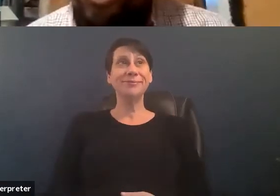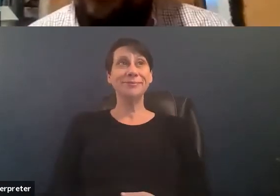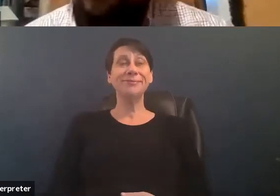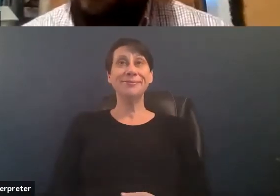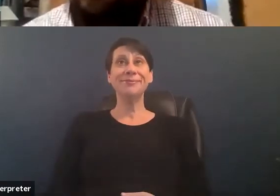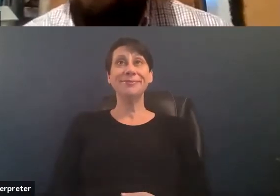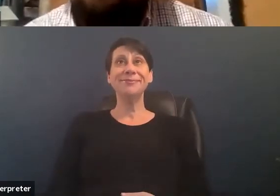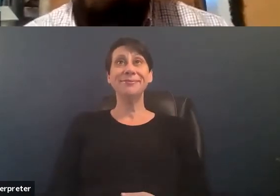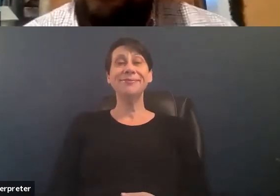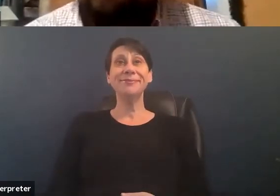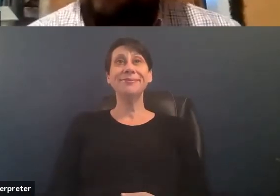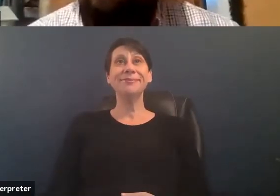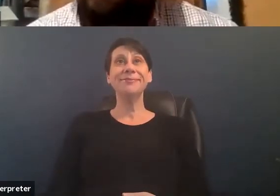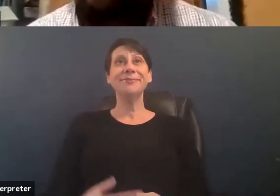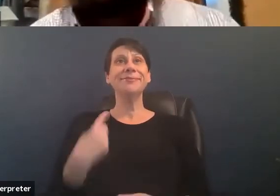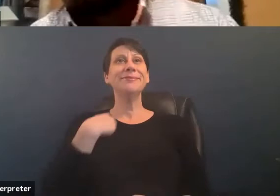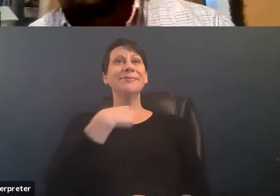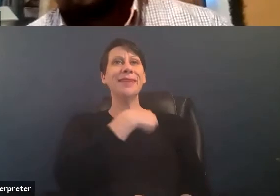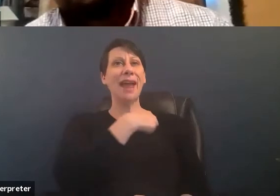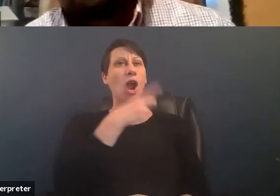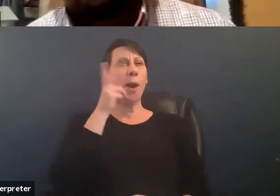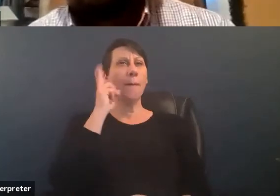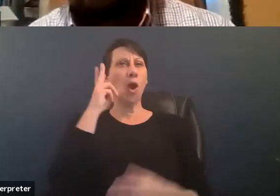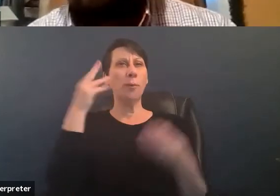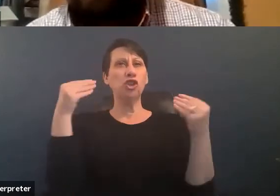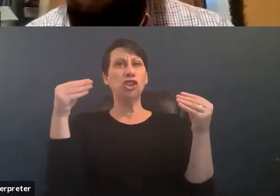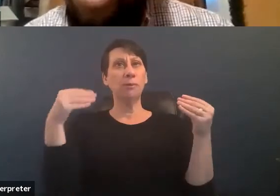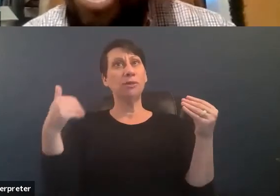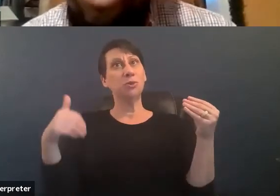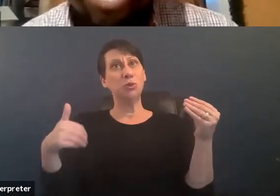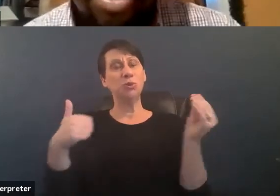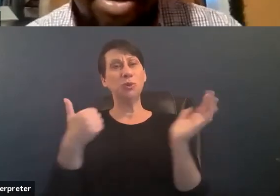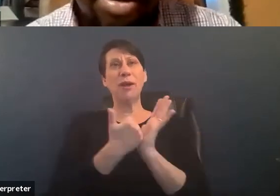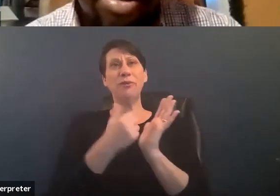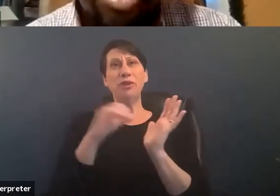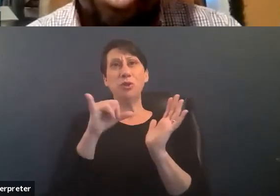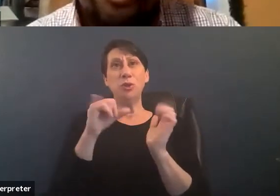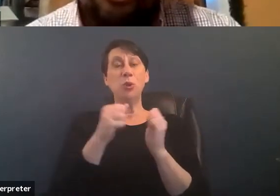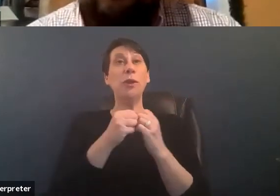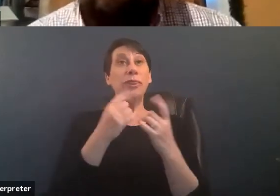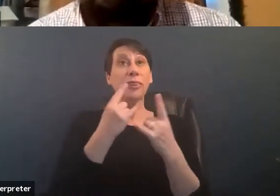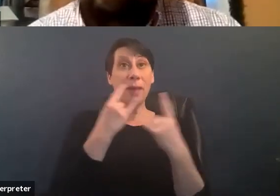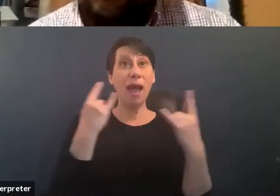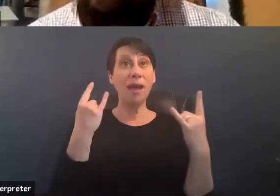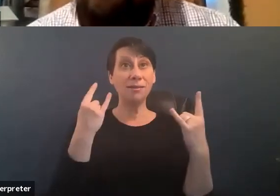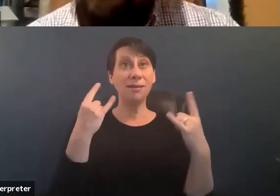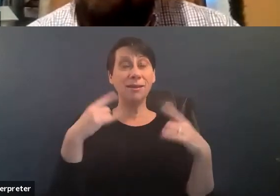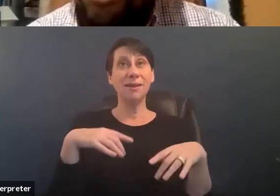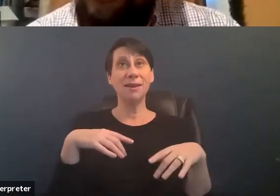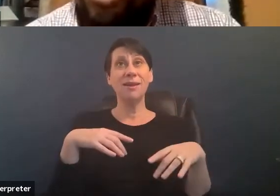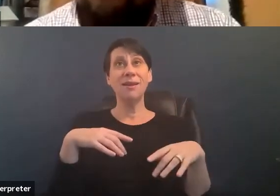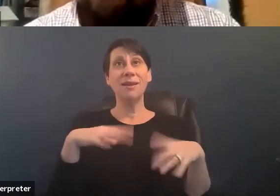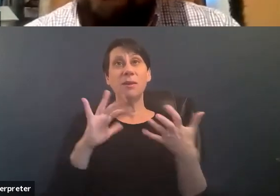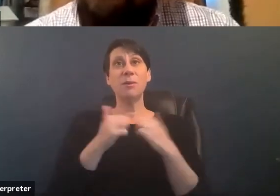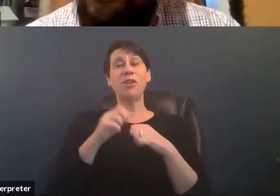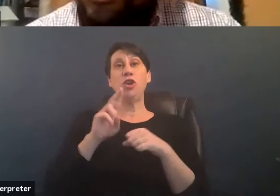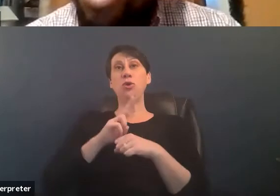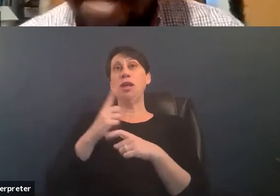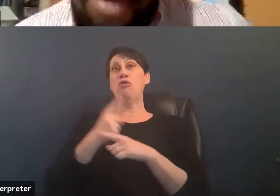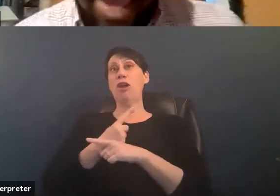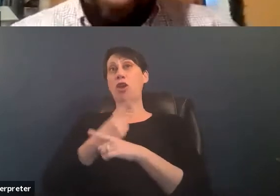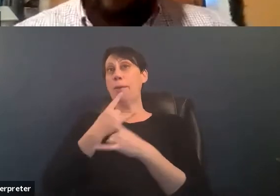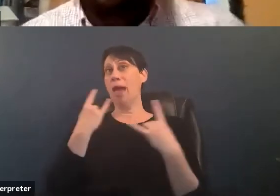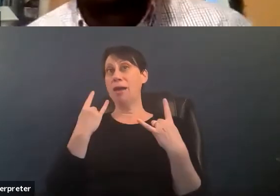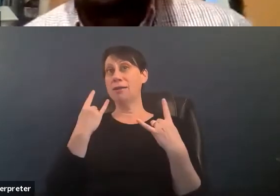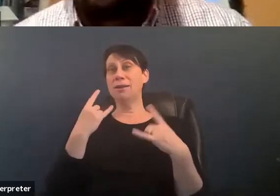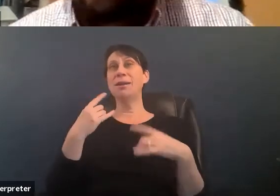add on to what Tracy said. Yeah, our barbershops here have been pretty helpful too with the mask. So versus using like the regular mask, I ordered a bunch